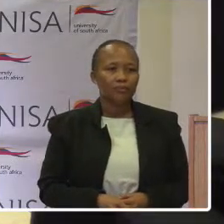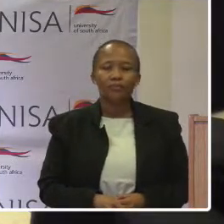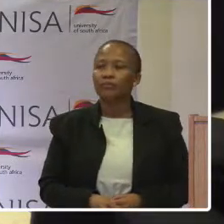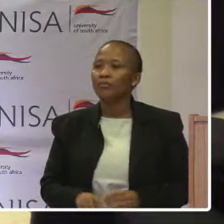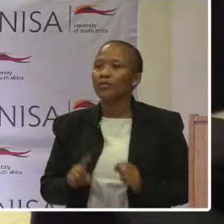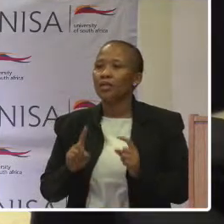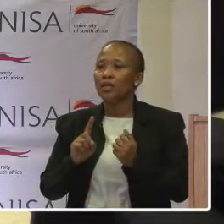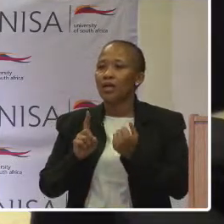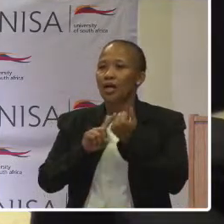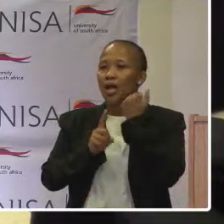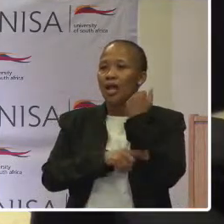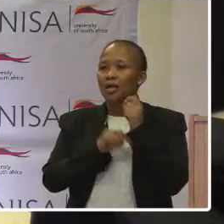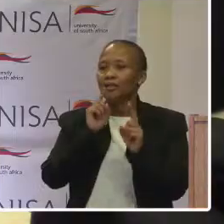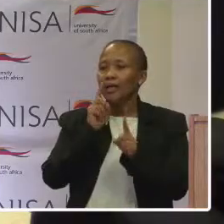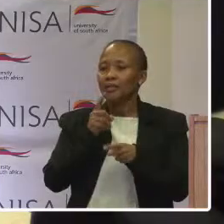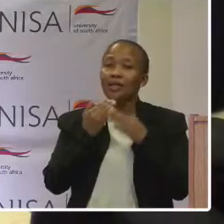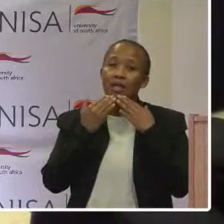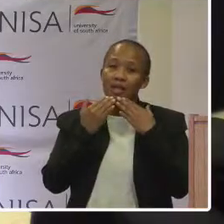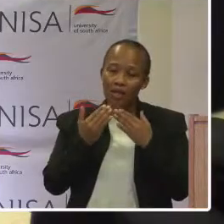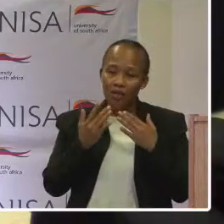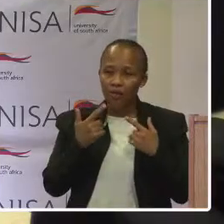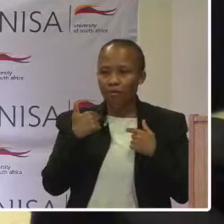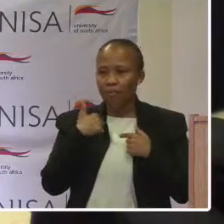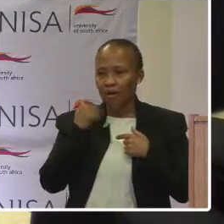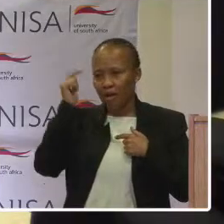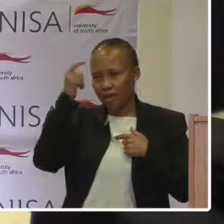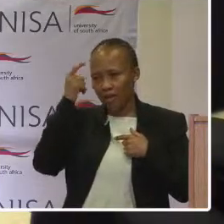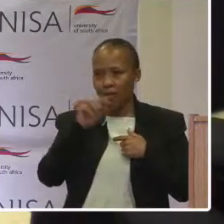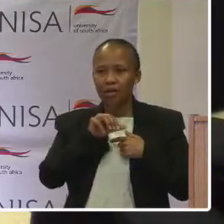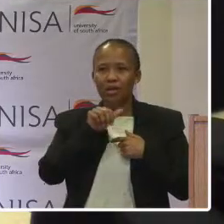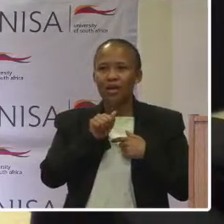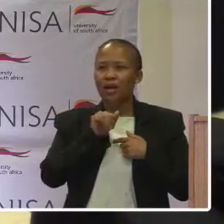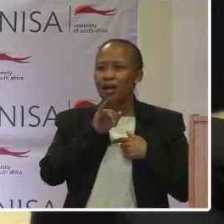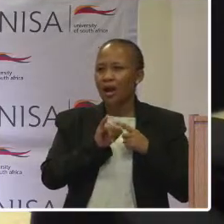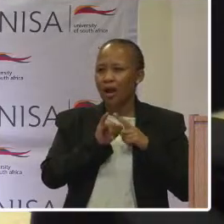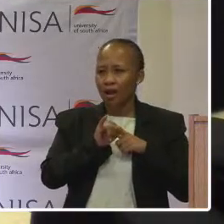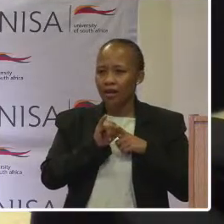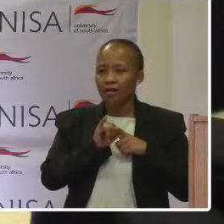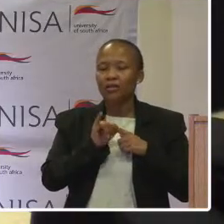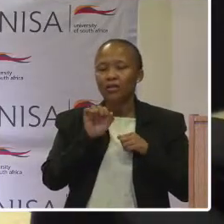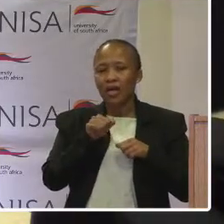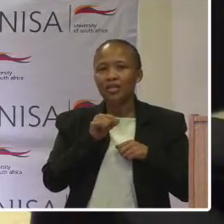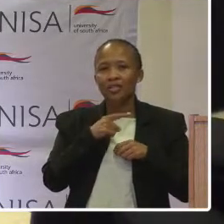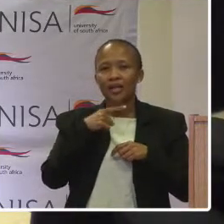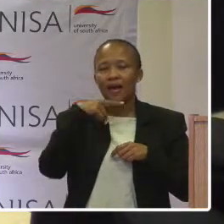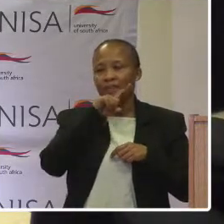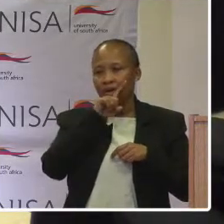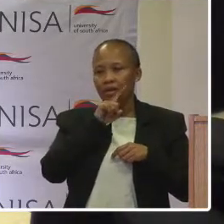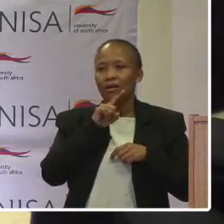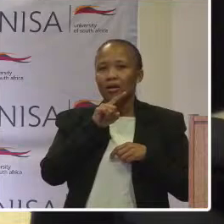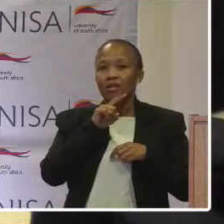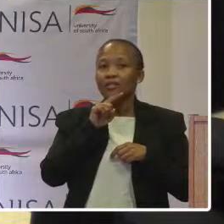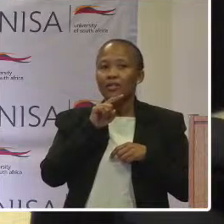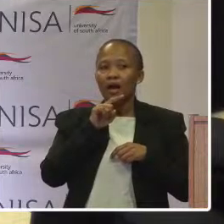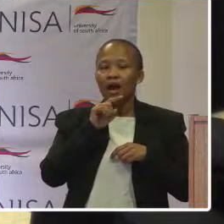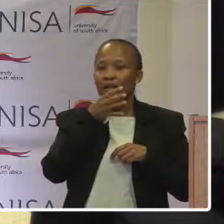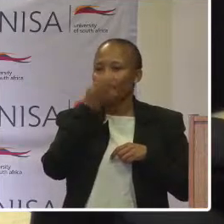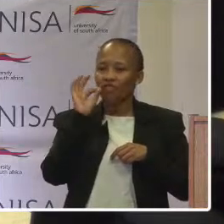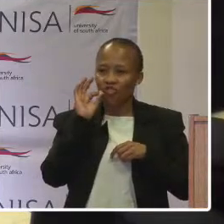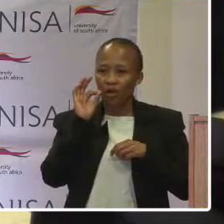answer. Thank you. I think AI, obviously artificial intelligence, but I think it's